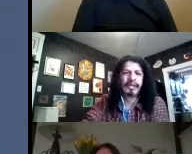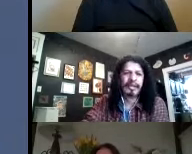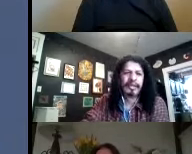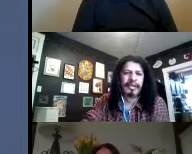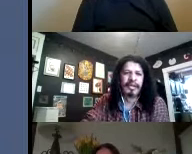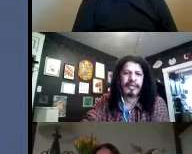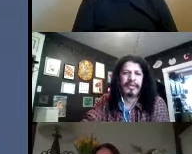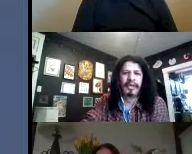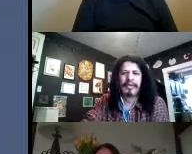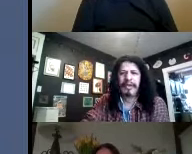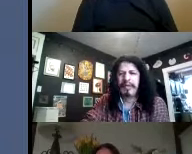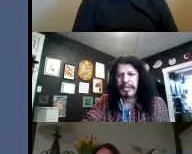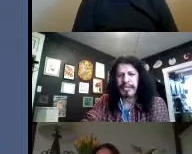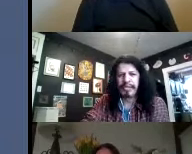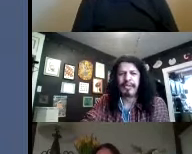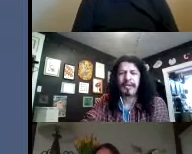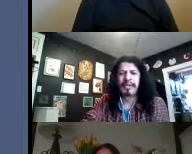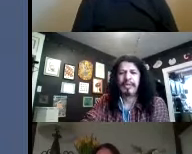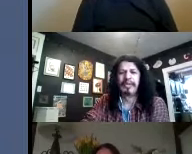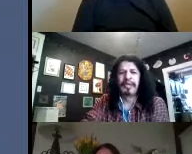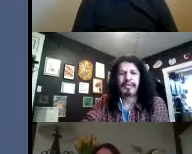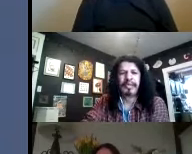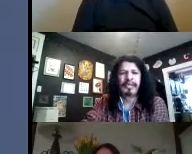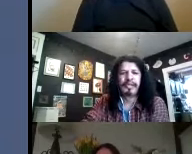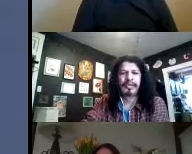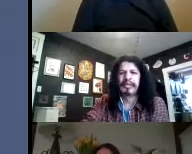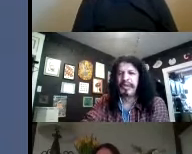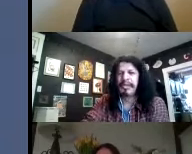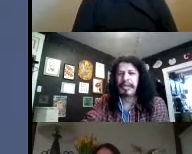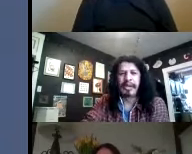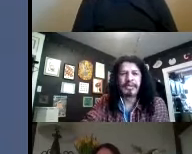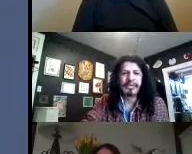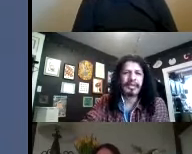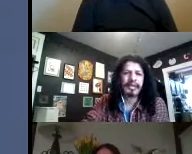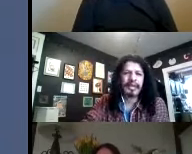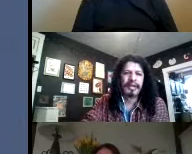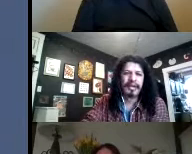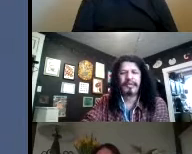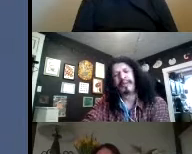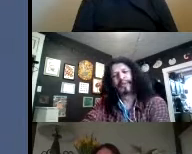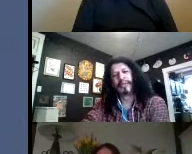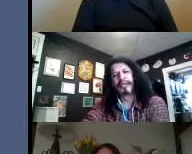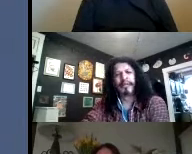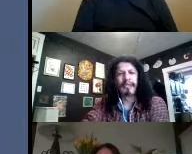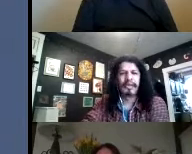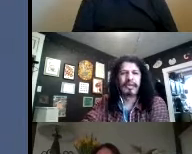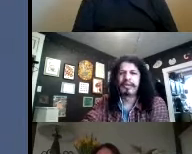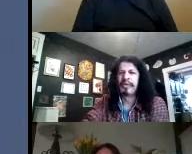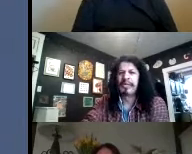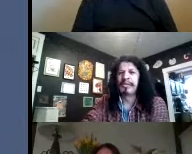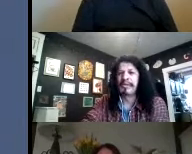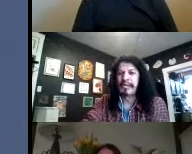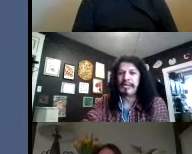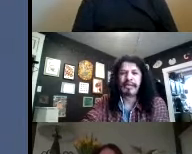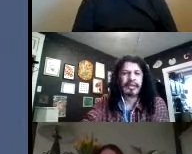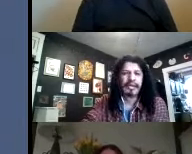muted. If you have a question that you actually want to talk, please use the raise hand option. If you don't want to talk, you can